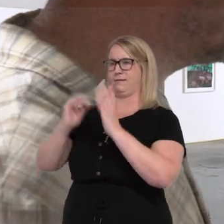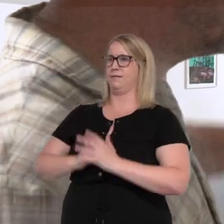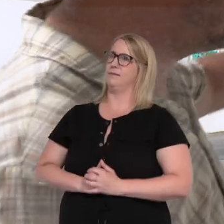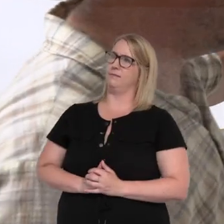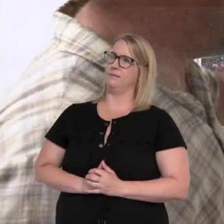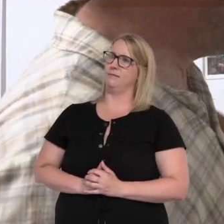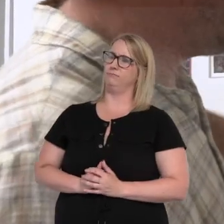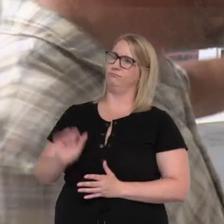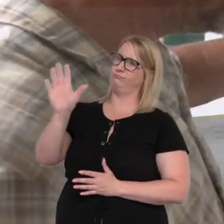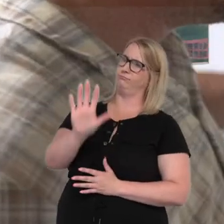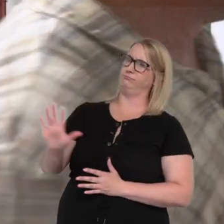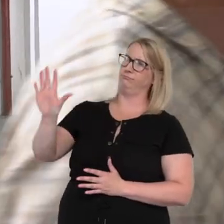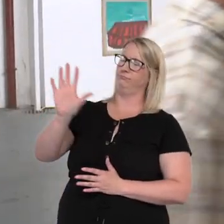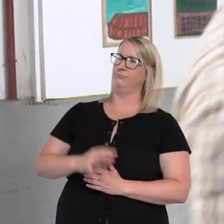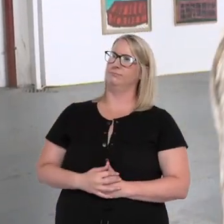but just